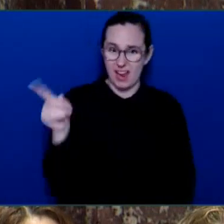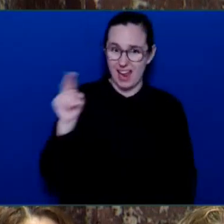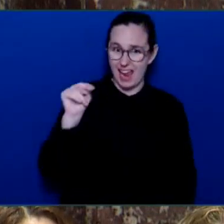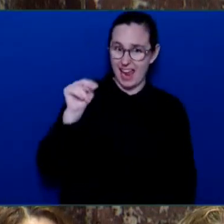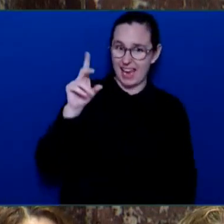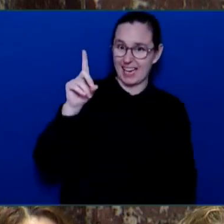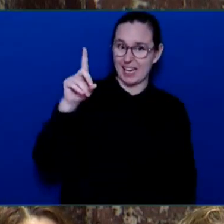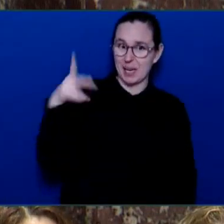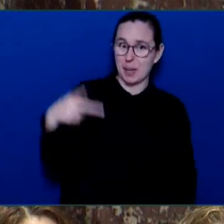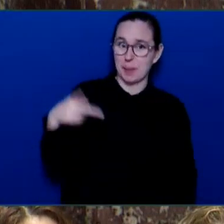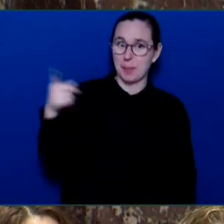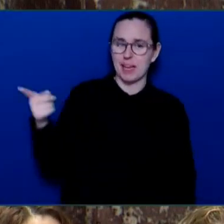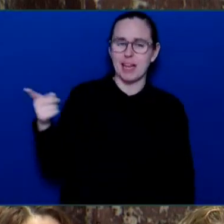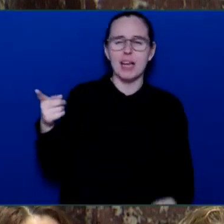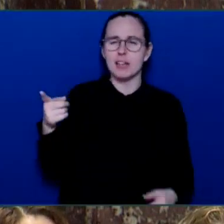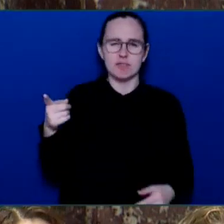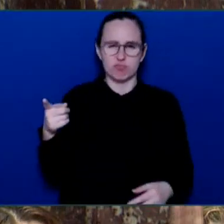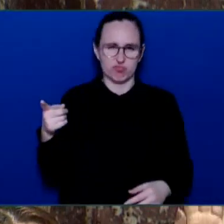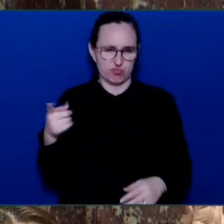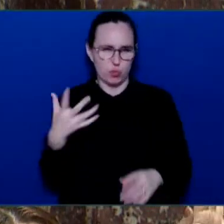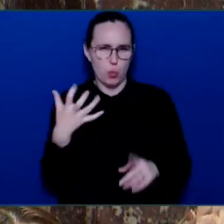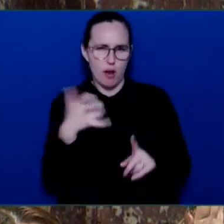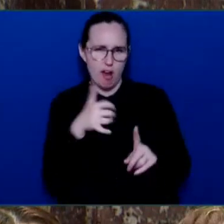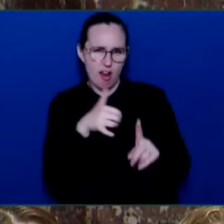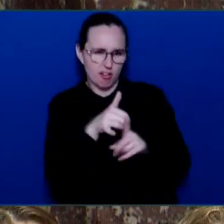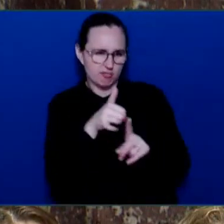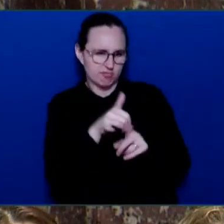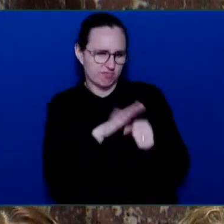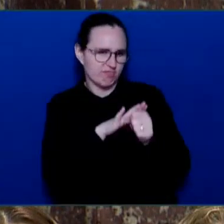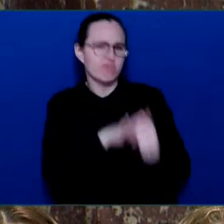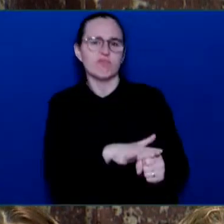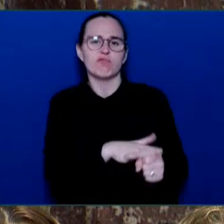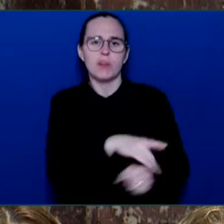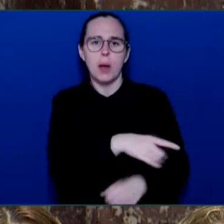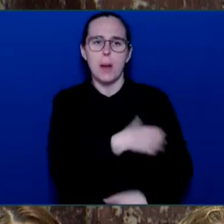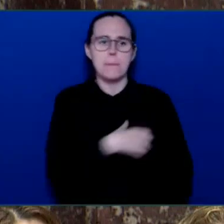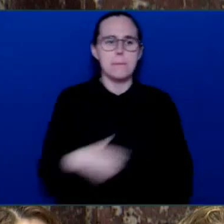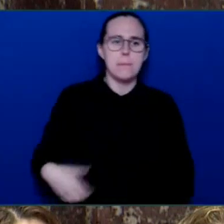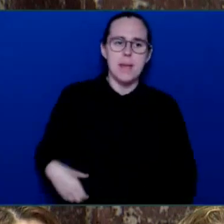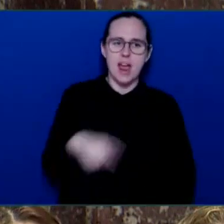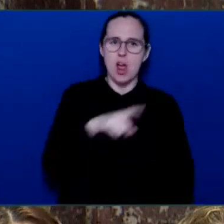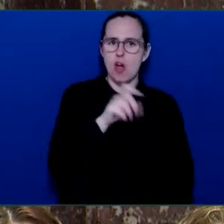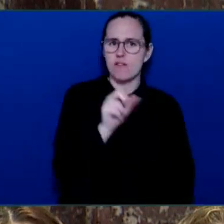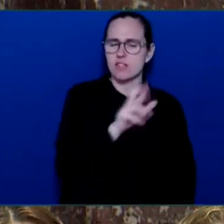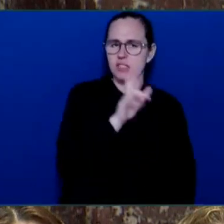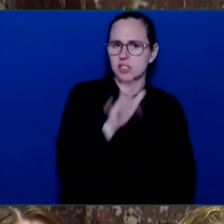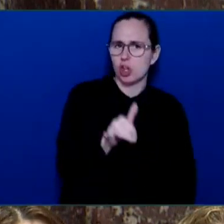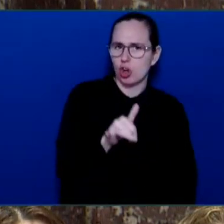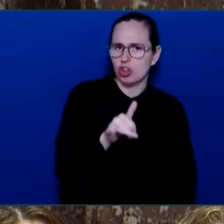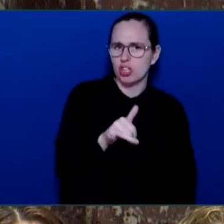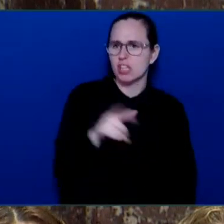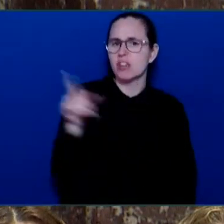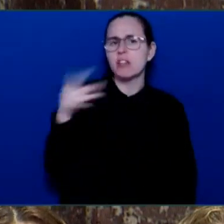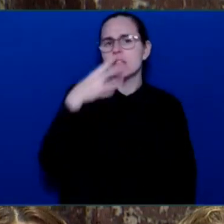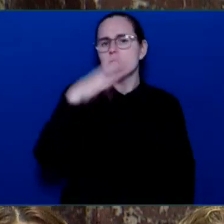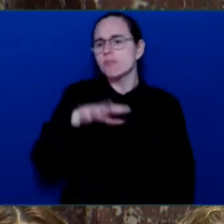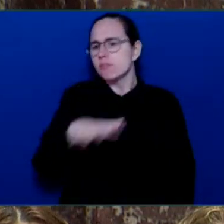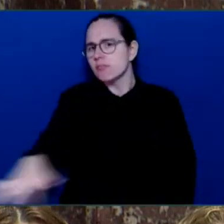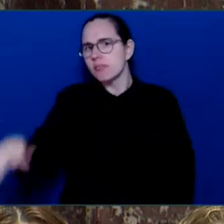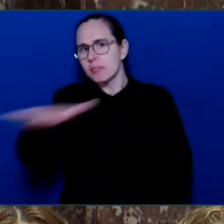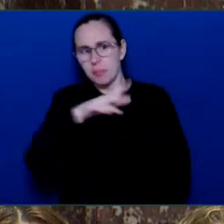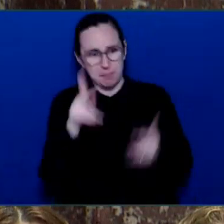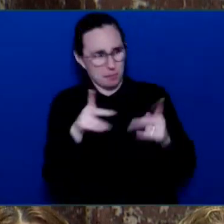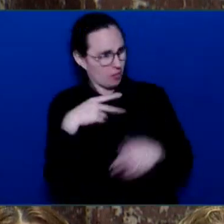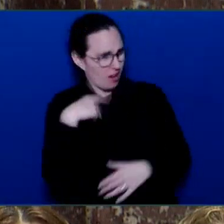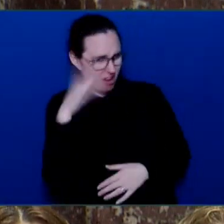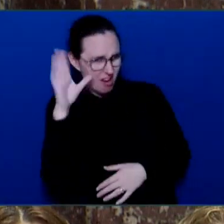taxpayers. So the question to the Minister of Public Safety, now that the City of Surrey has taken out advertisements to demonstrate how